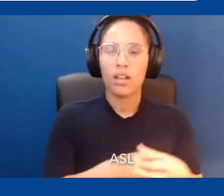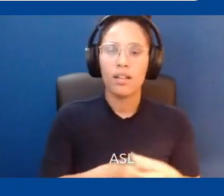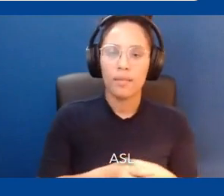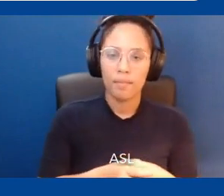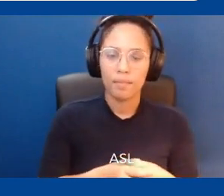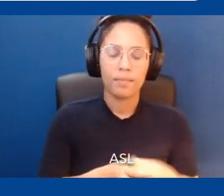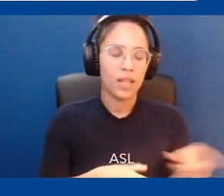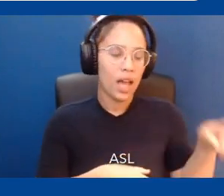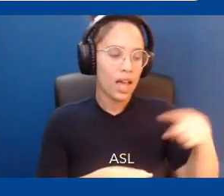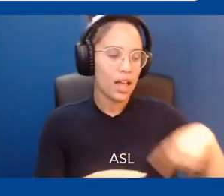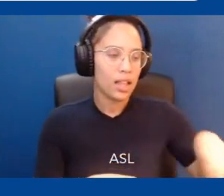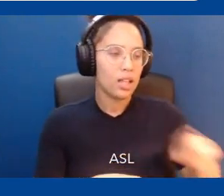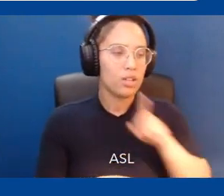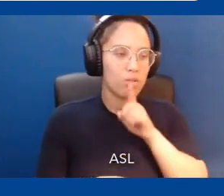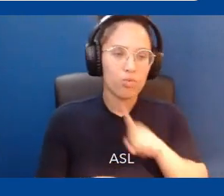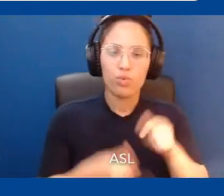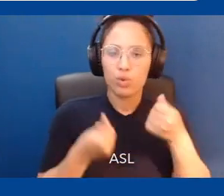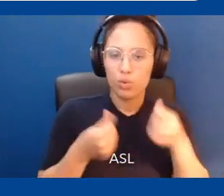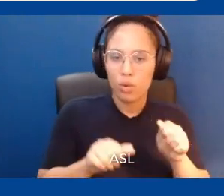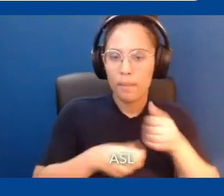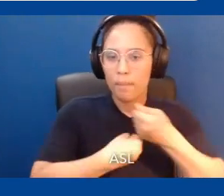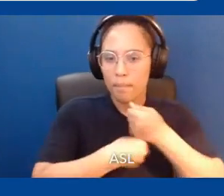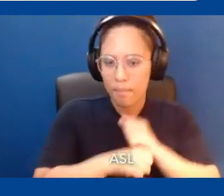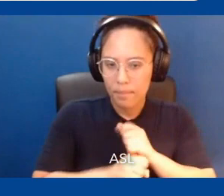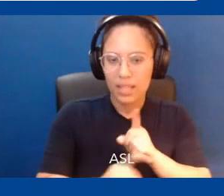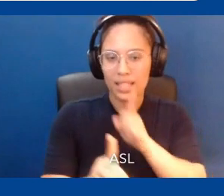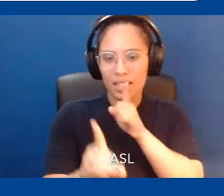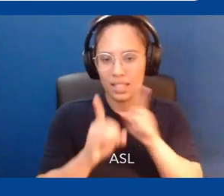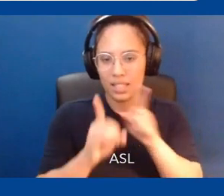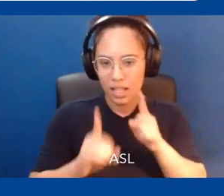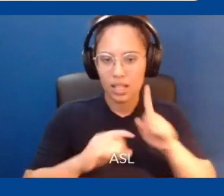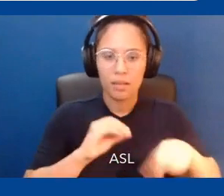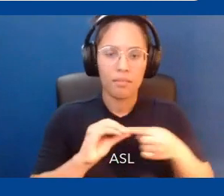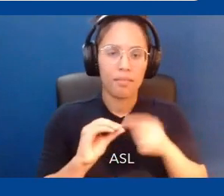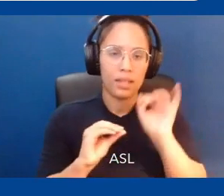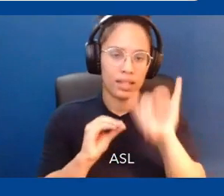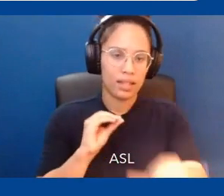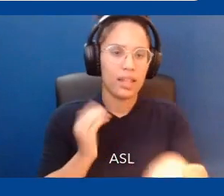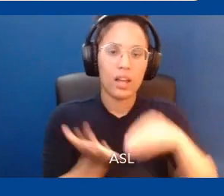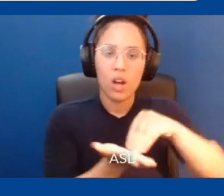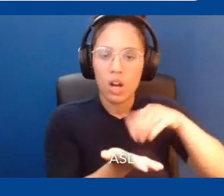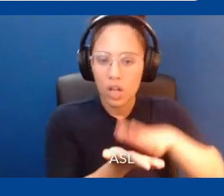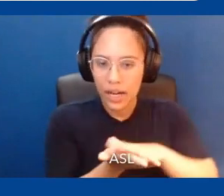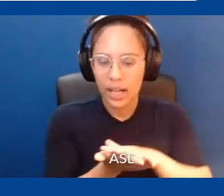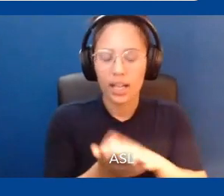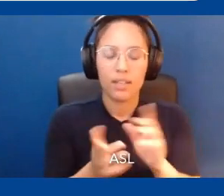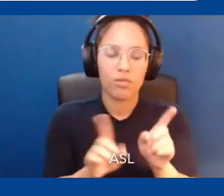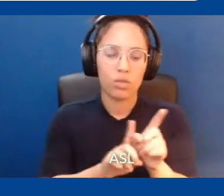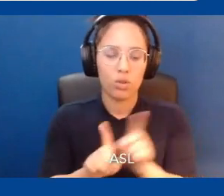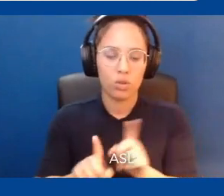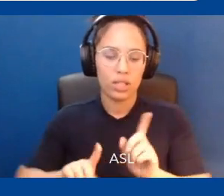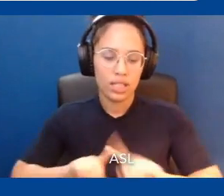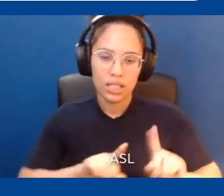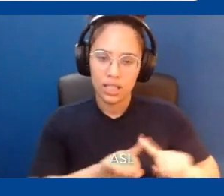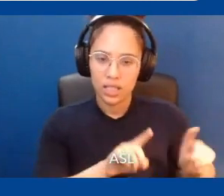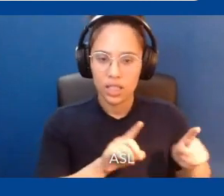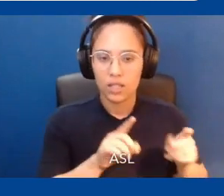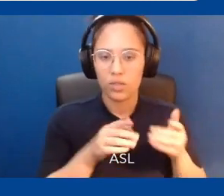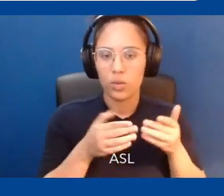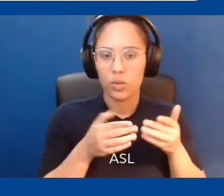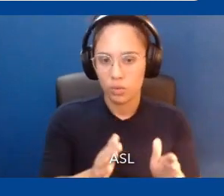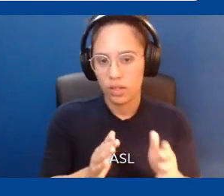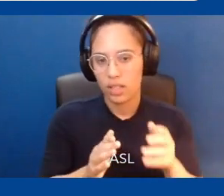generate a discussion around that archive and different ways of letting that